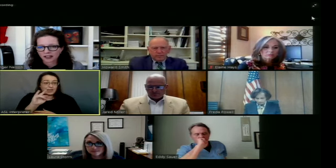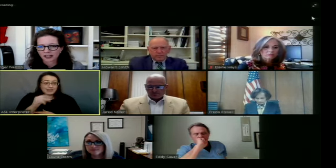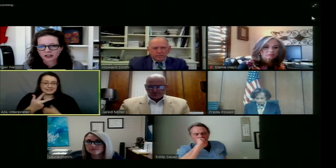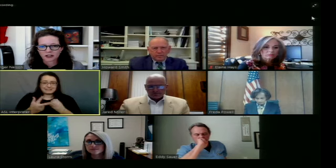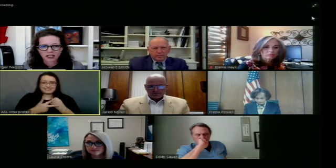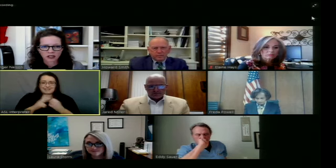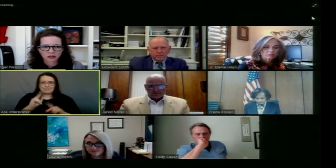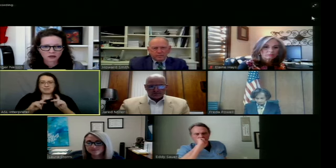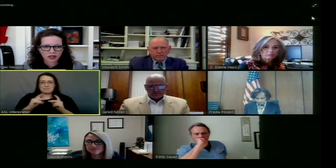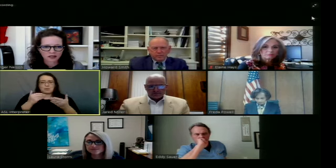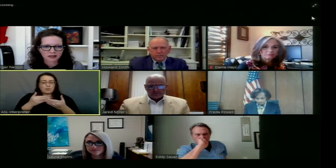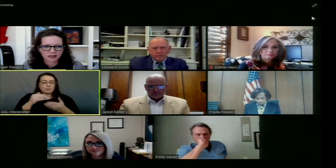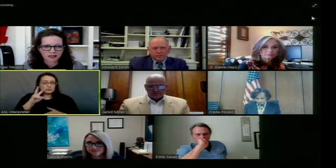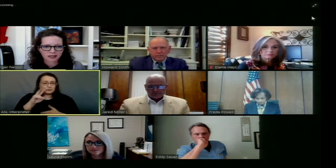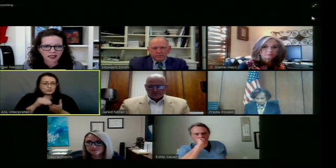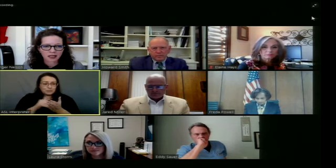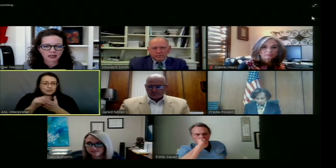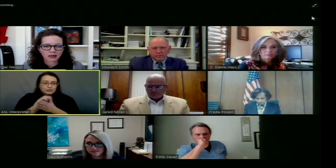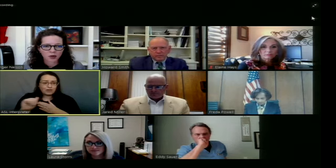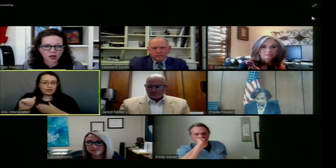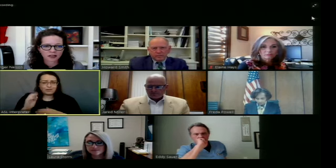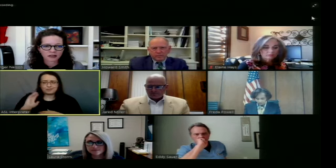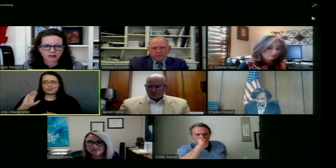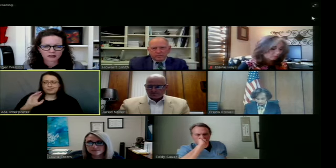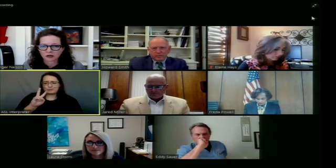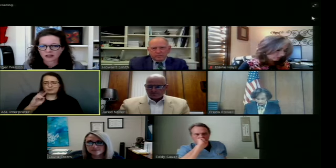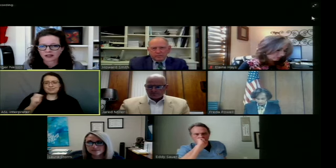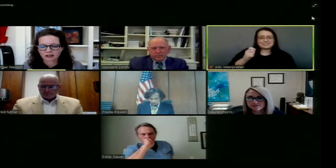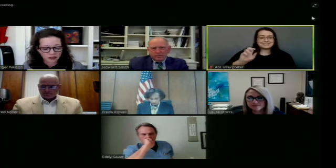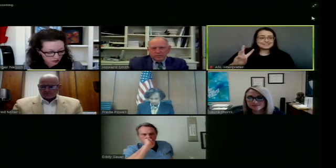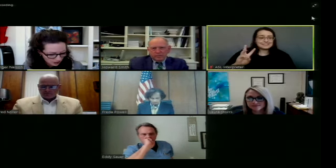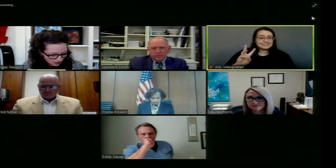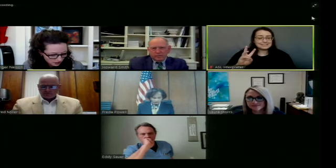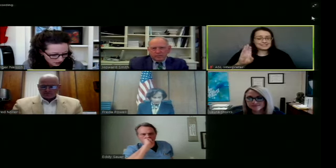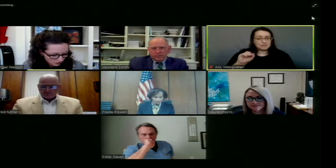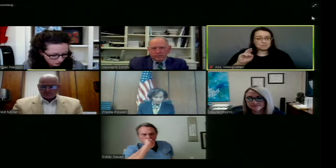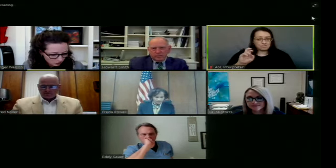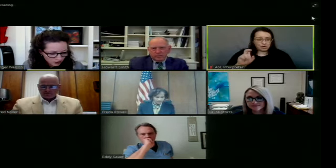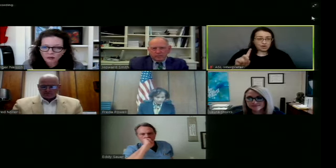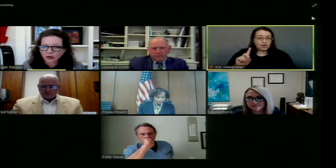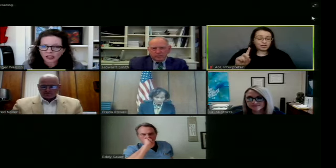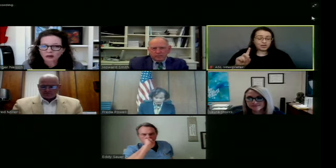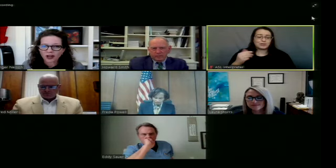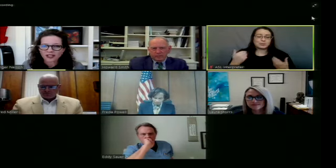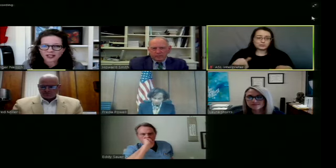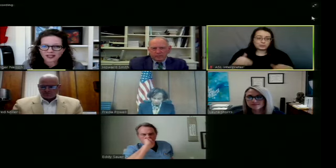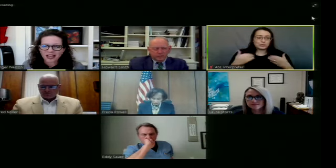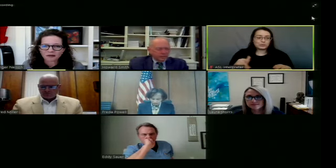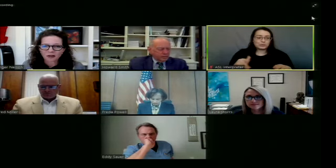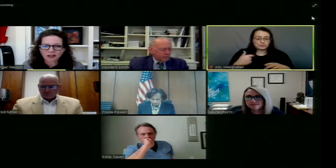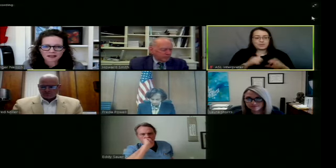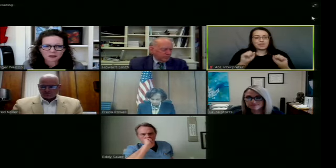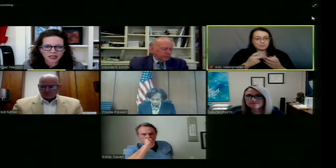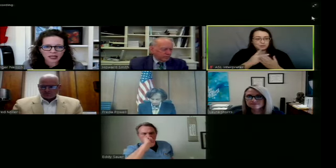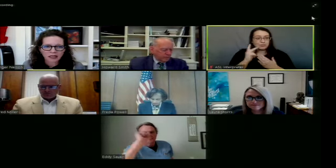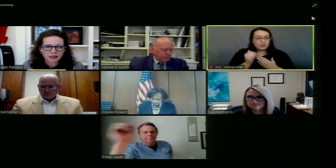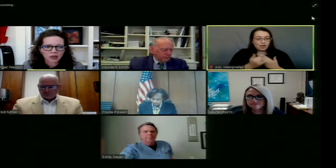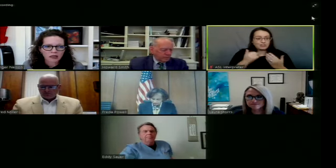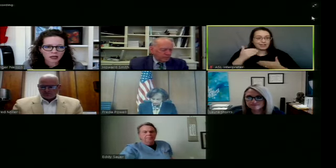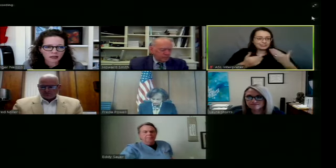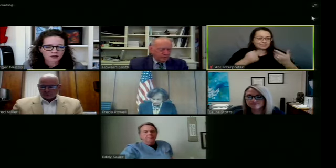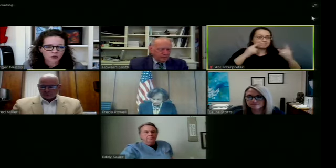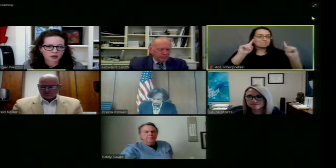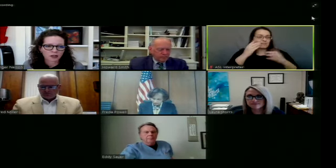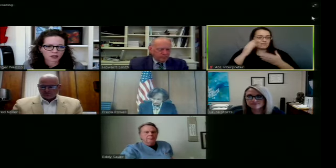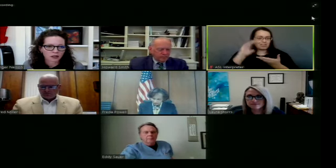just in our 2016 bond issuances. So we're able to get projects done for less money